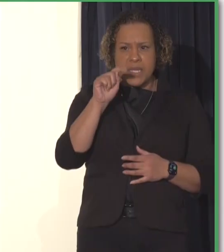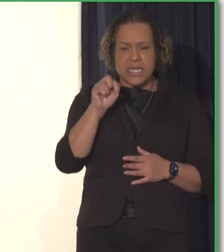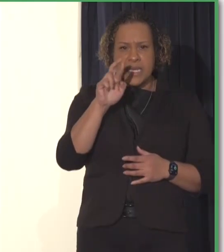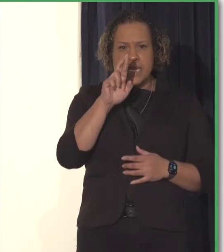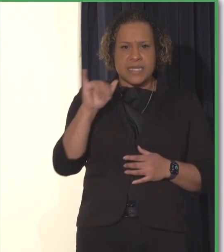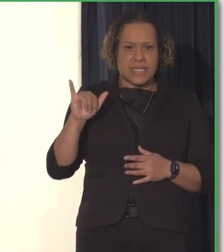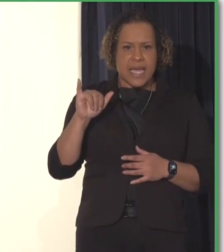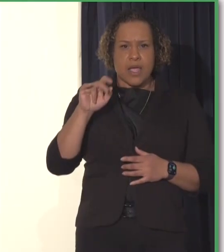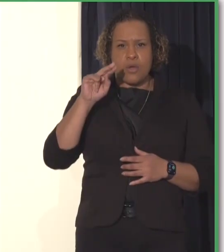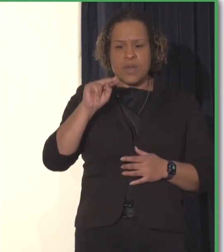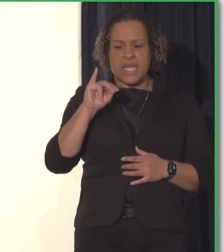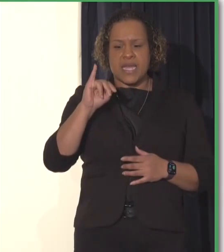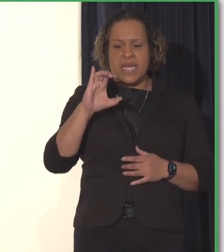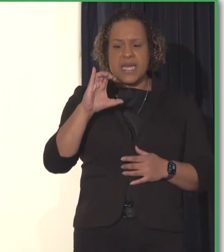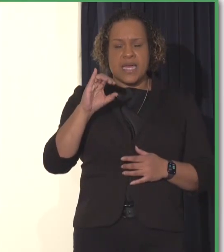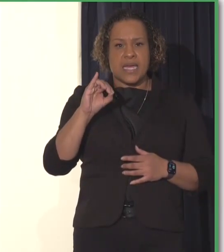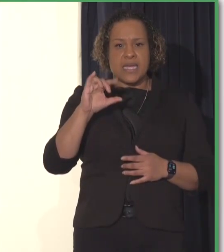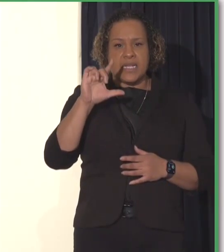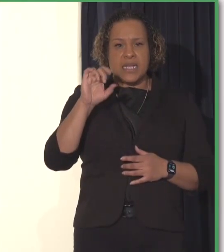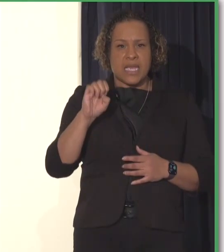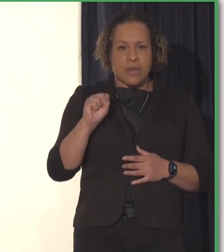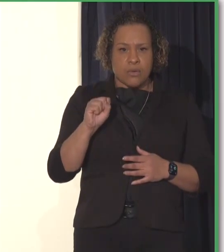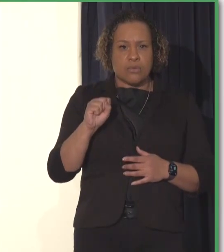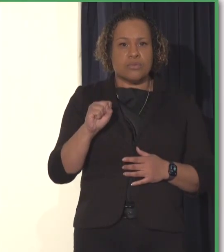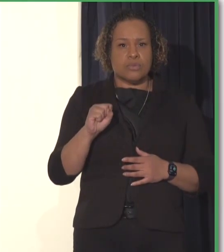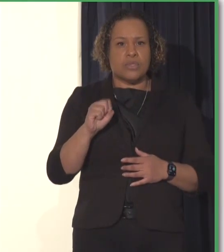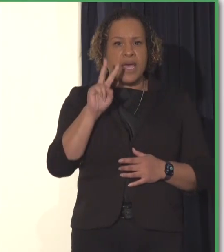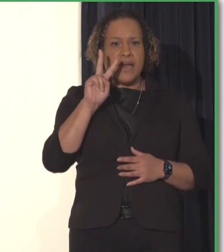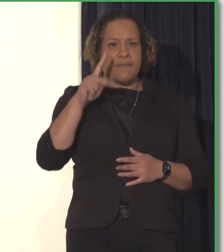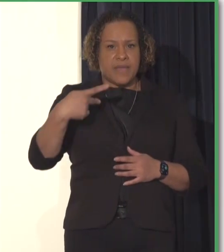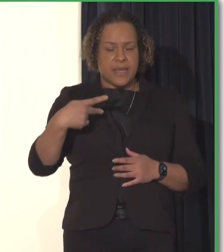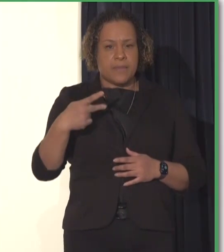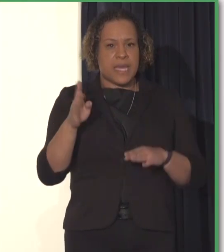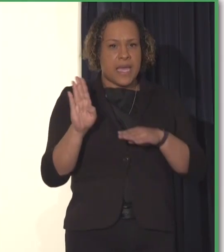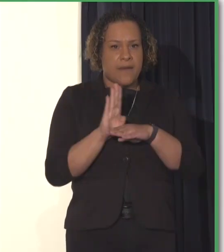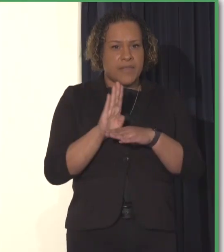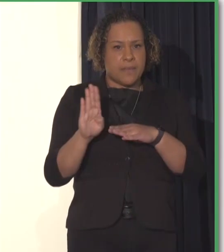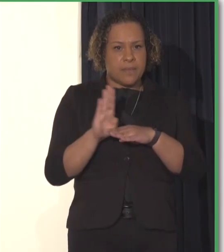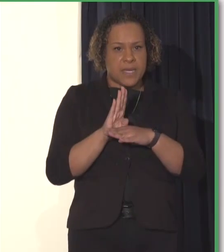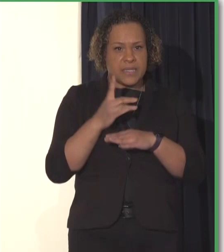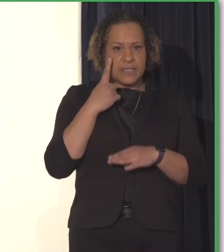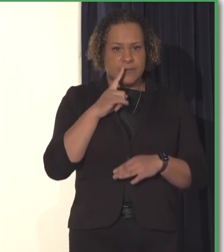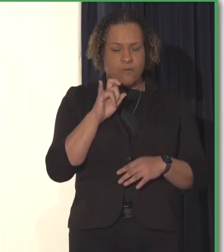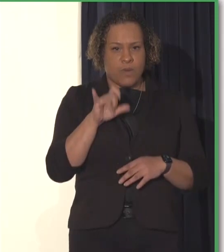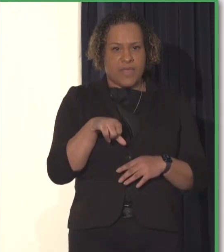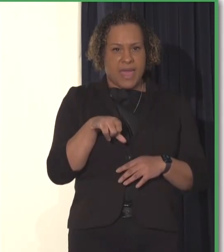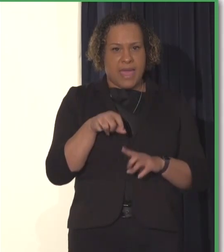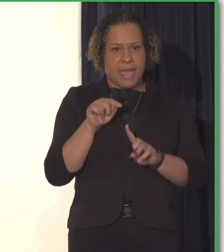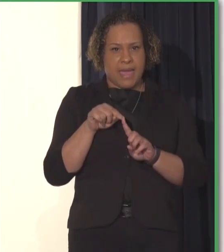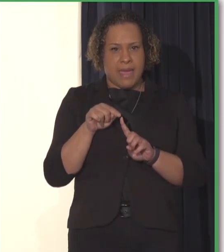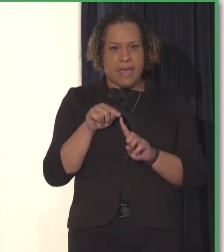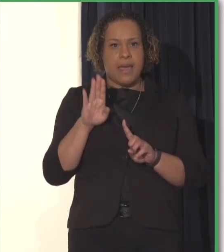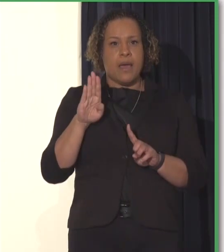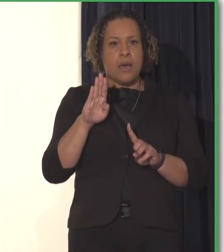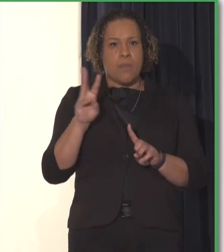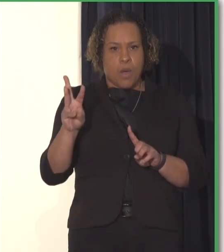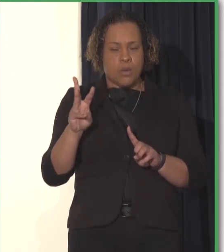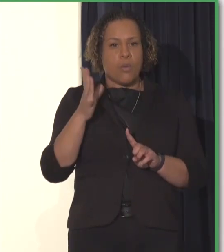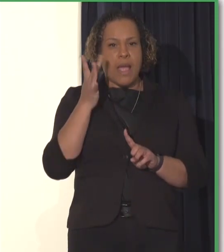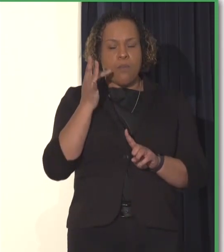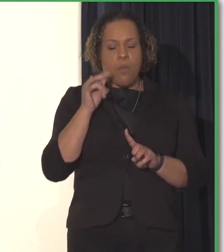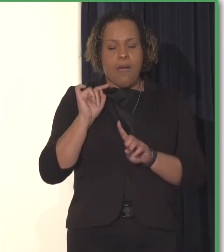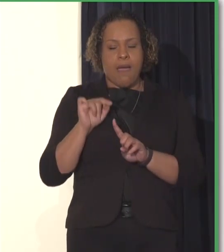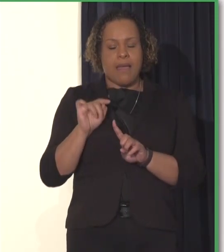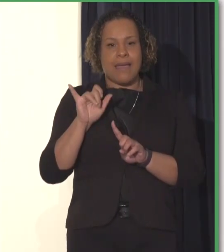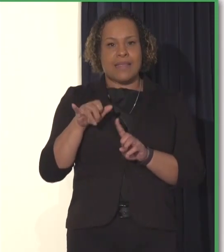Nichols, the vice president of the business for the bowler wrap, to have someone to come